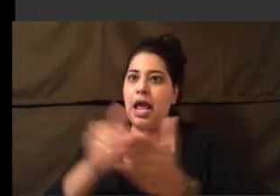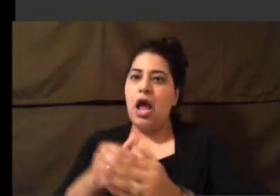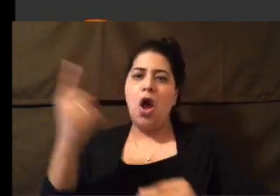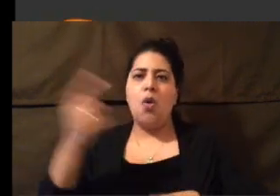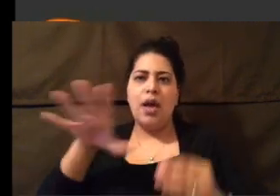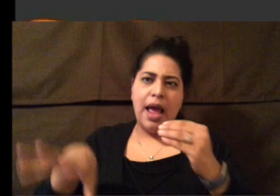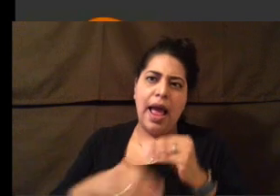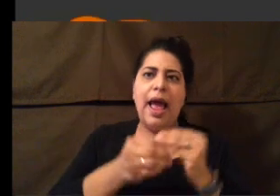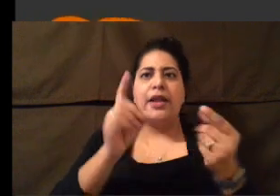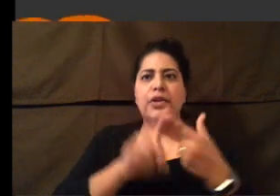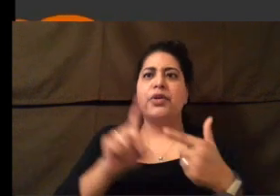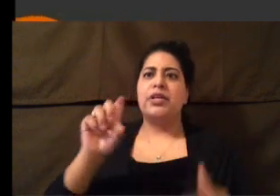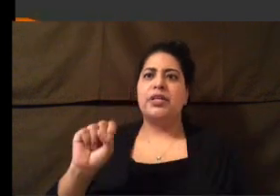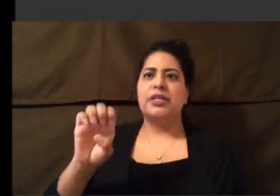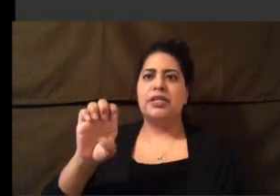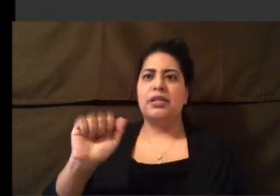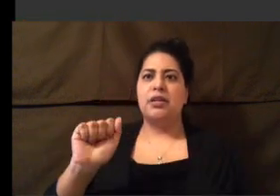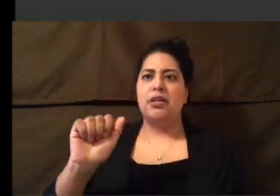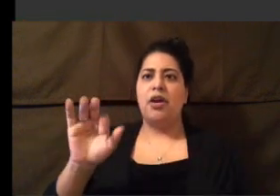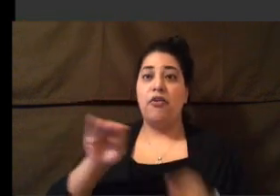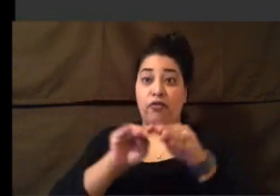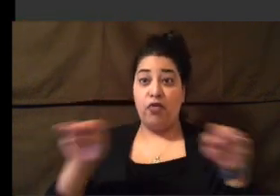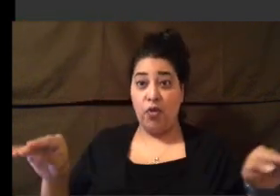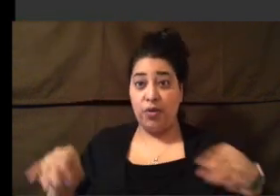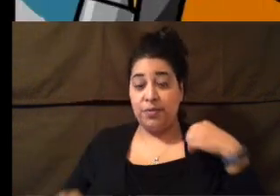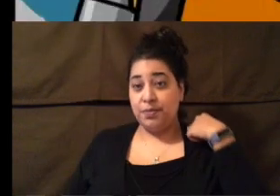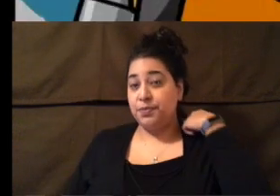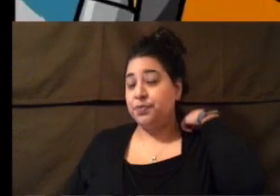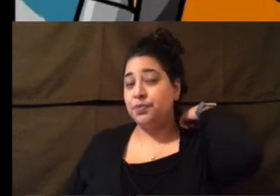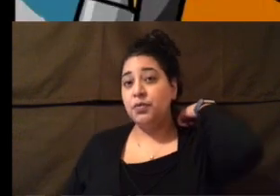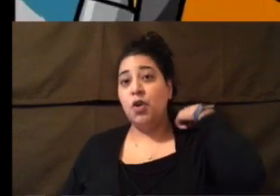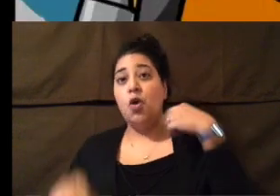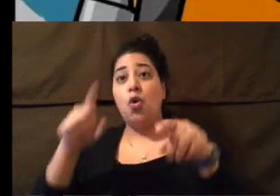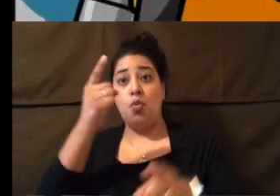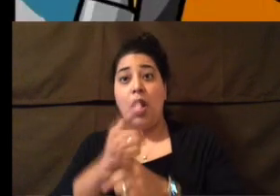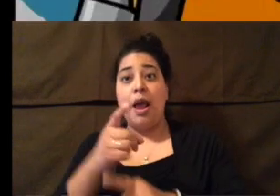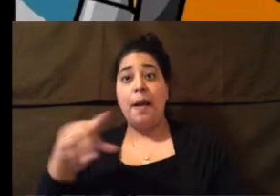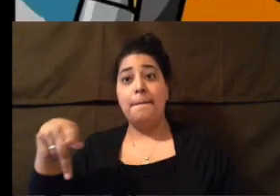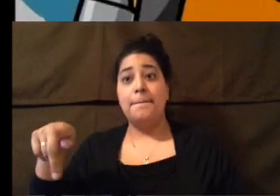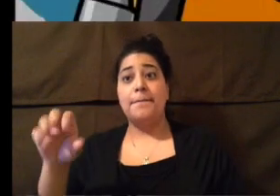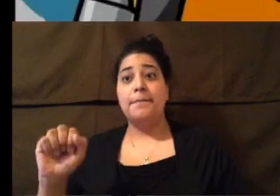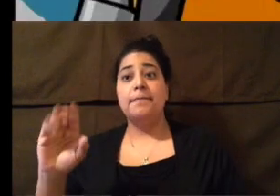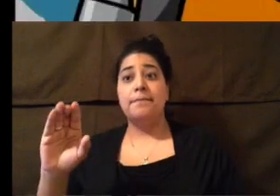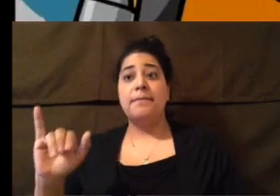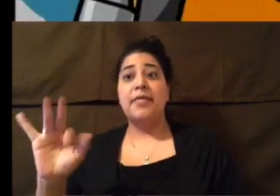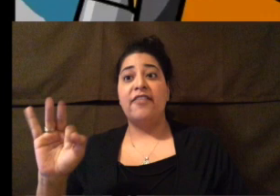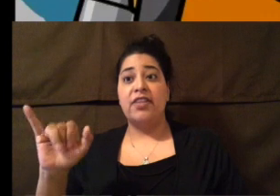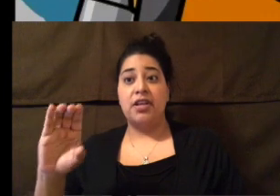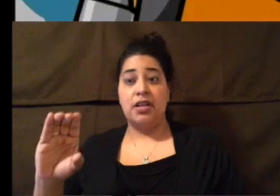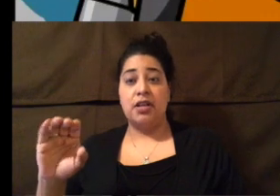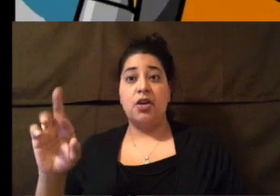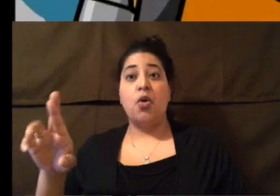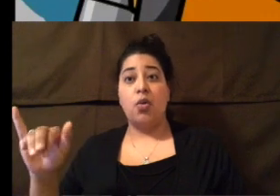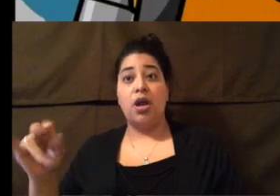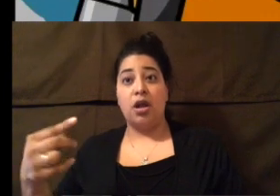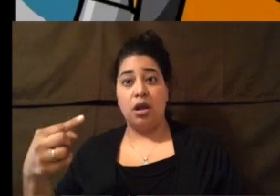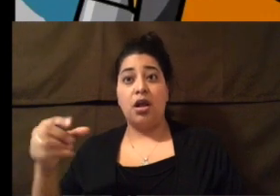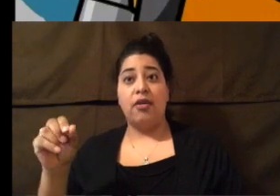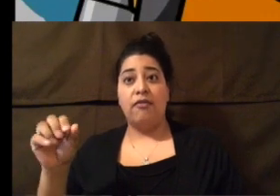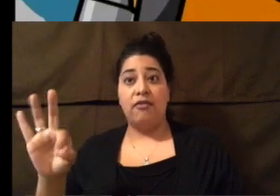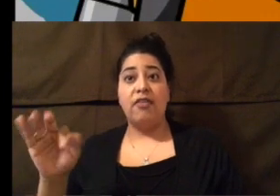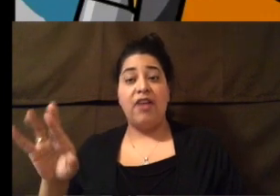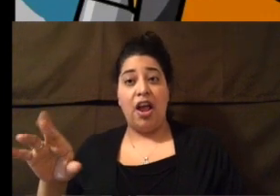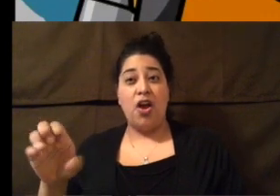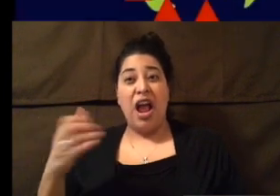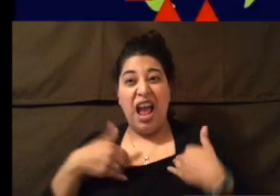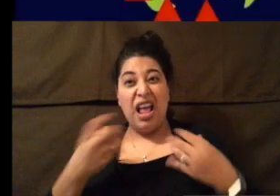on, continually adding material to the sea floor. Right, the Pacific Ring of Fire is another huge volcanic